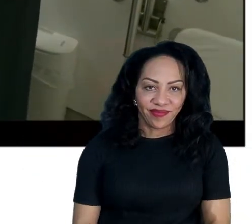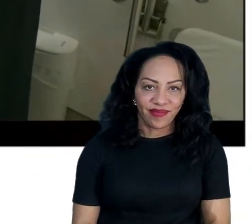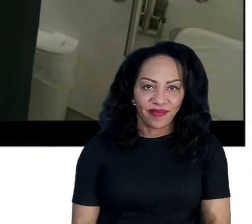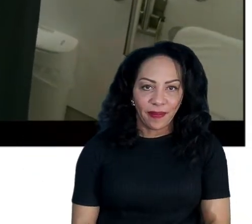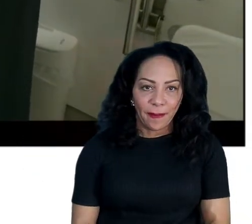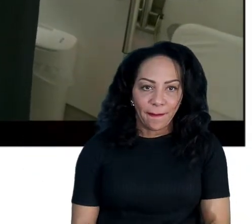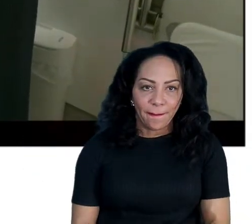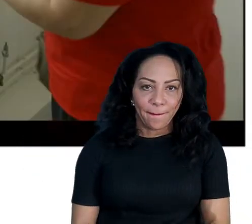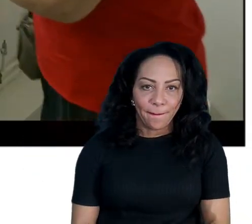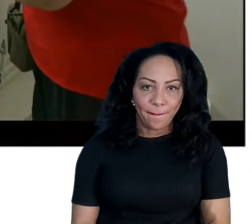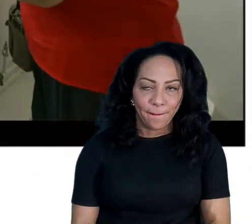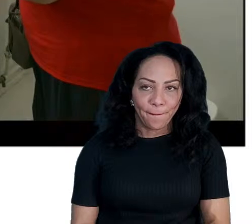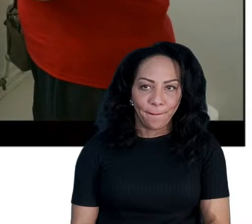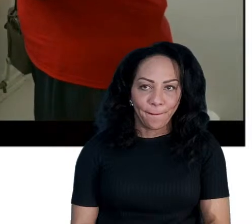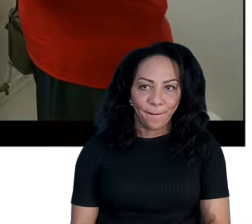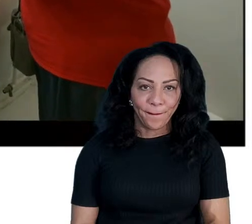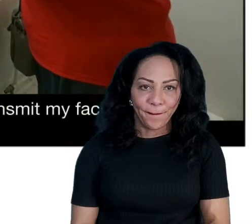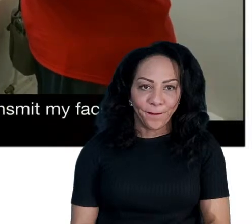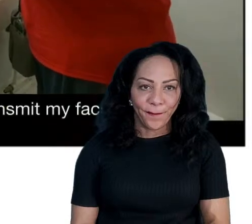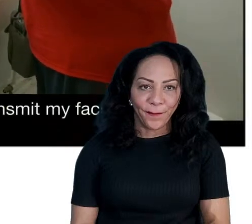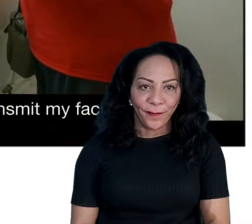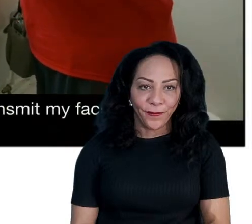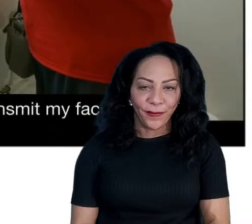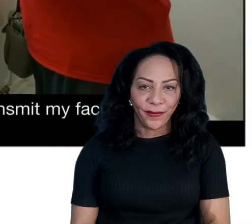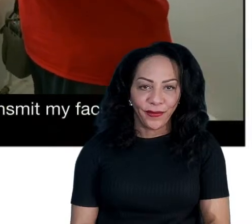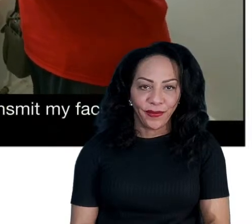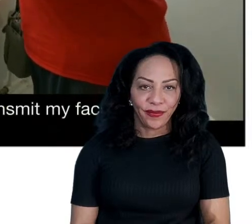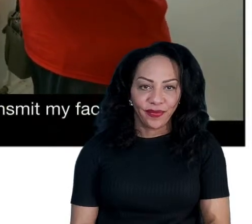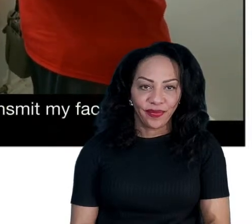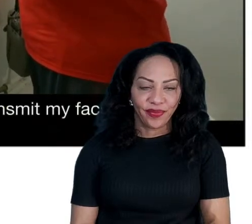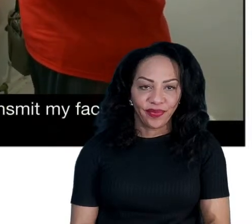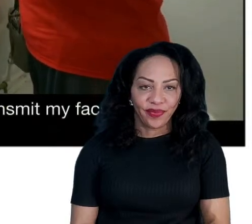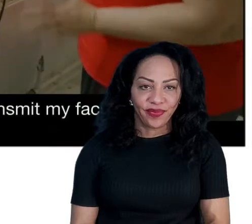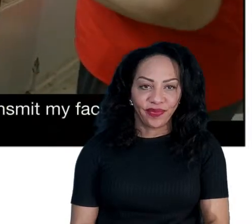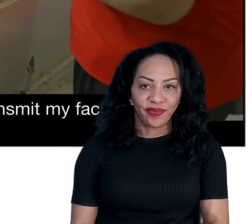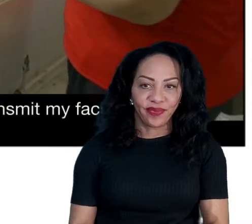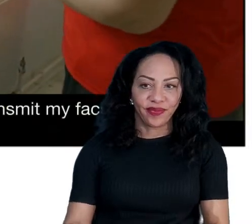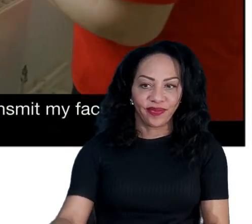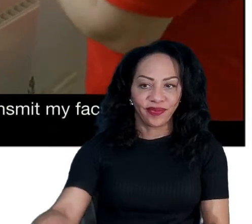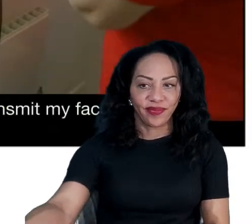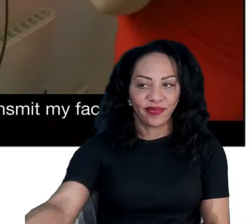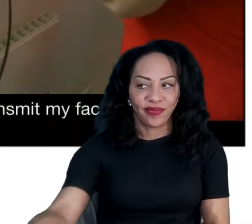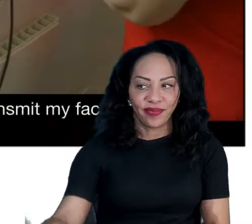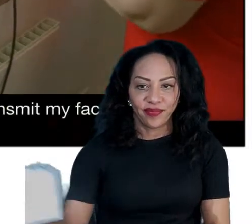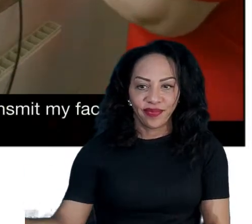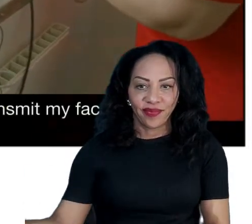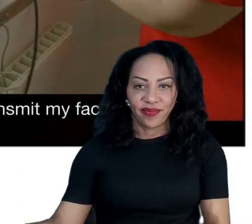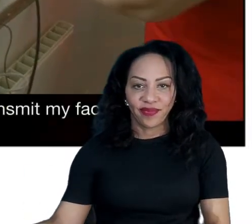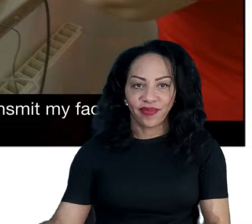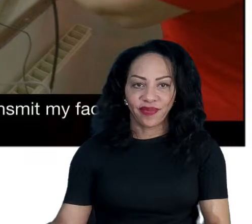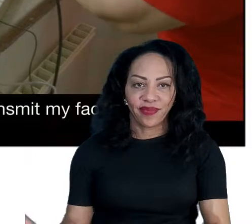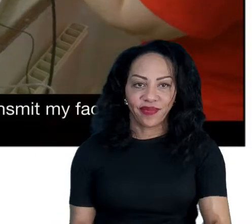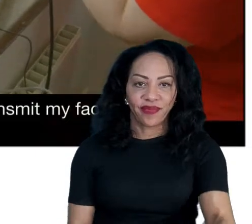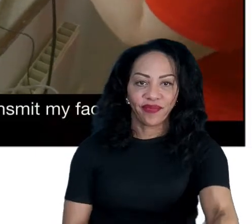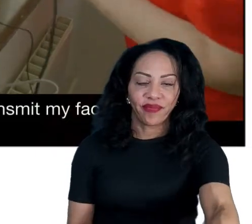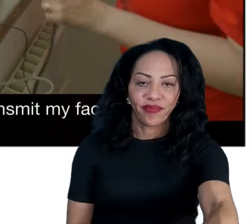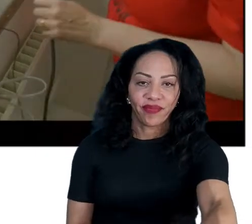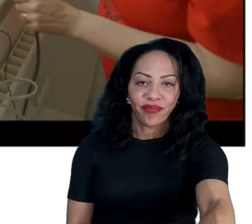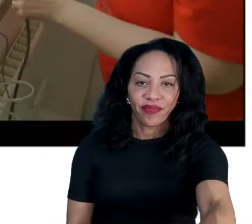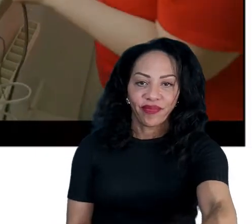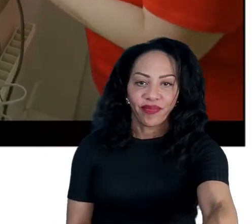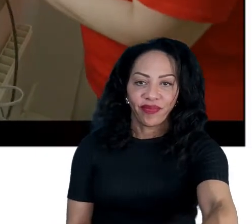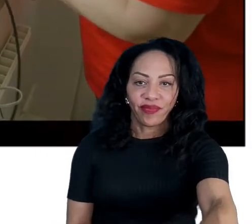wires, cables, and exchanges. I will then use the second facsimile device to transmit my